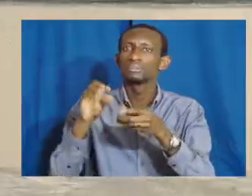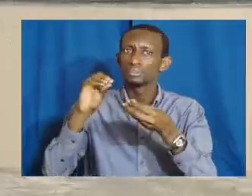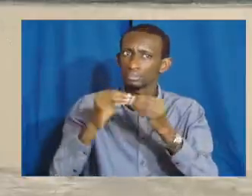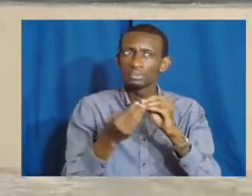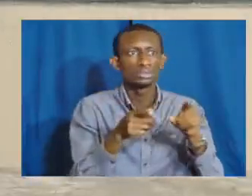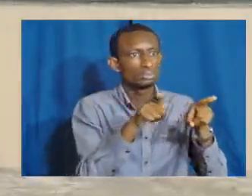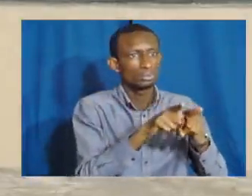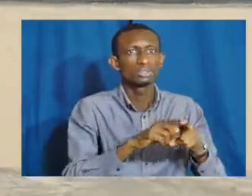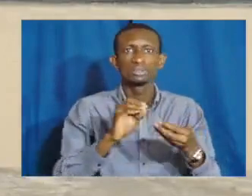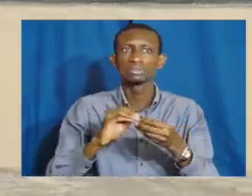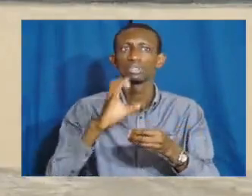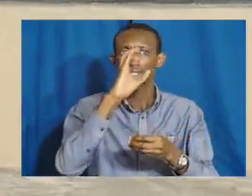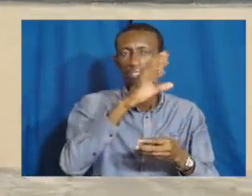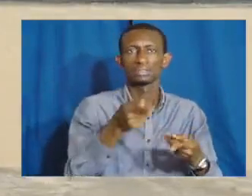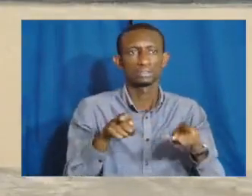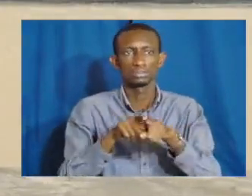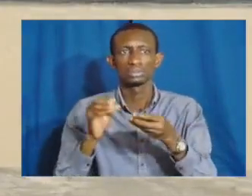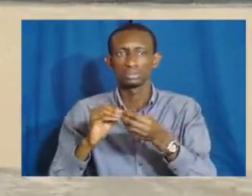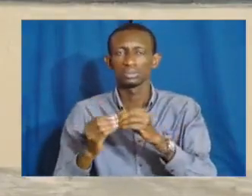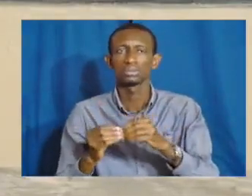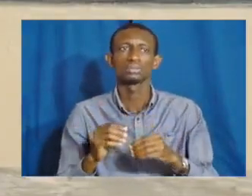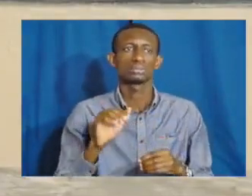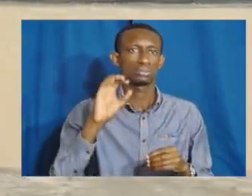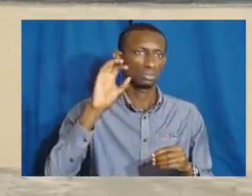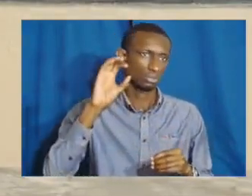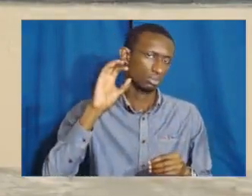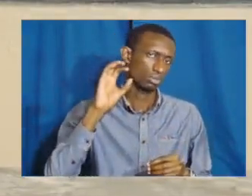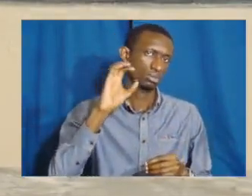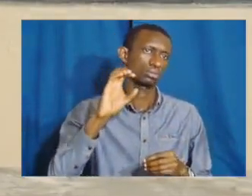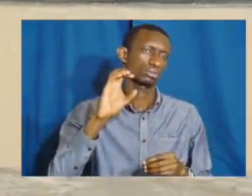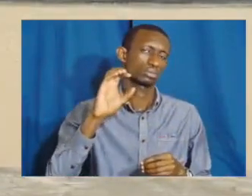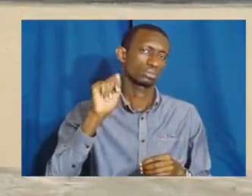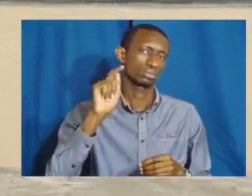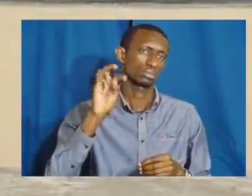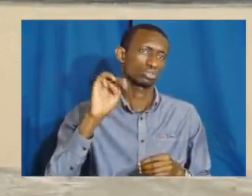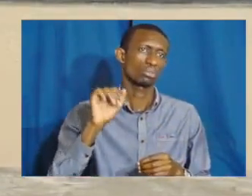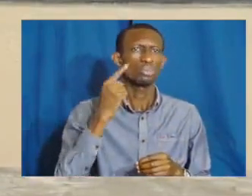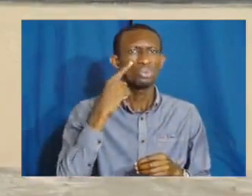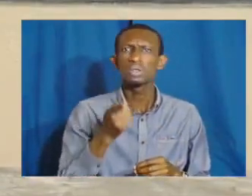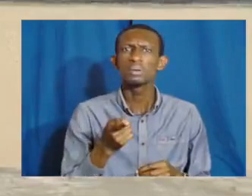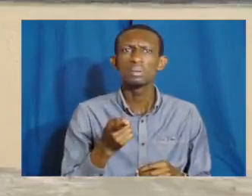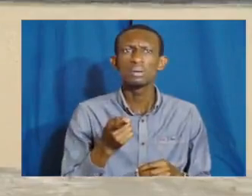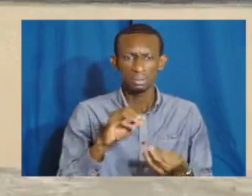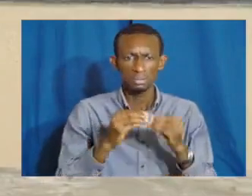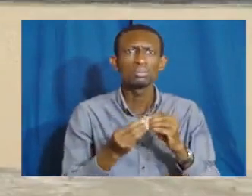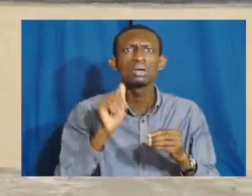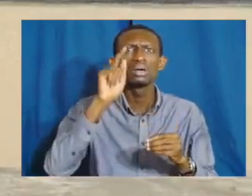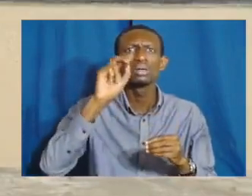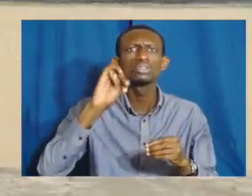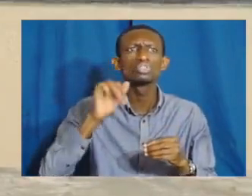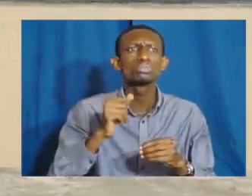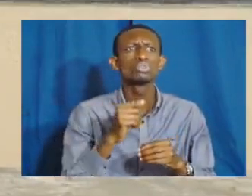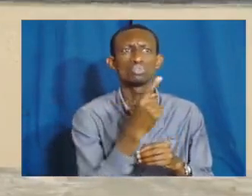atoms. Therefore, that's why we say they are isomeric. Look at the number of carbon atoms. 1, 2, 3. 1,